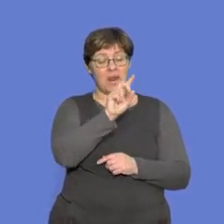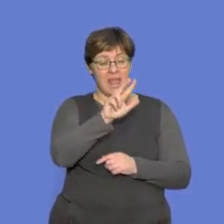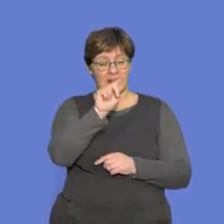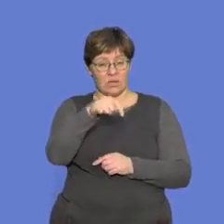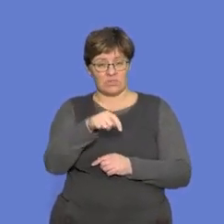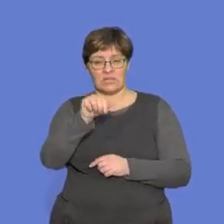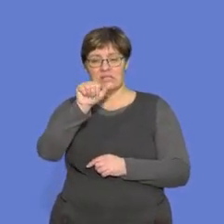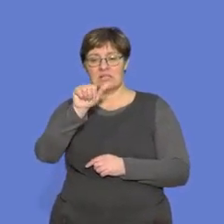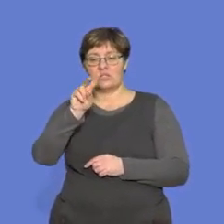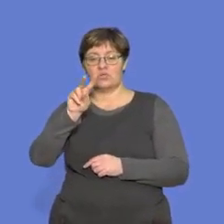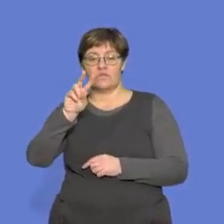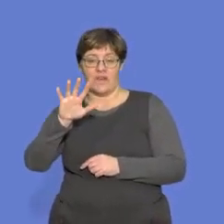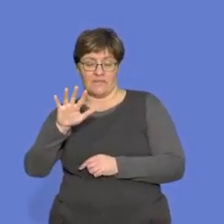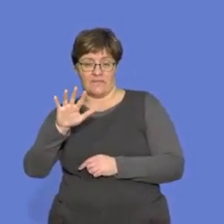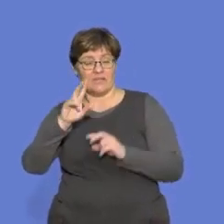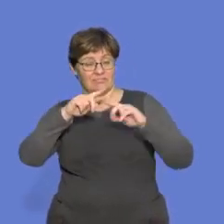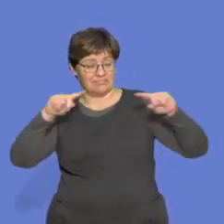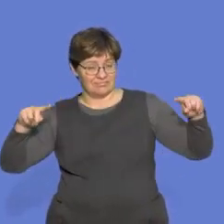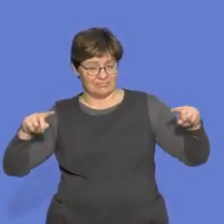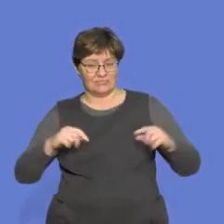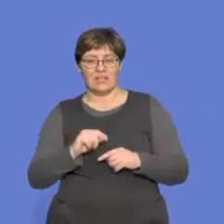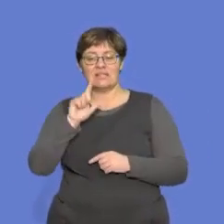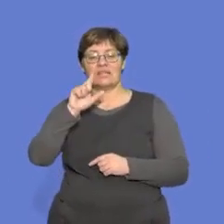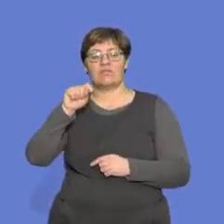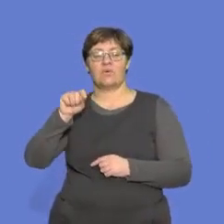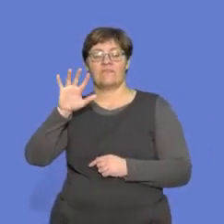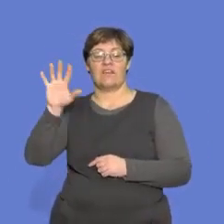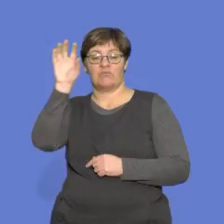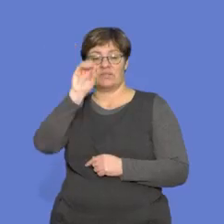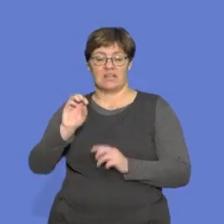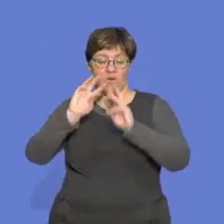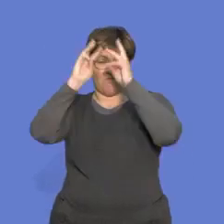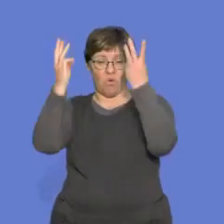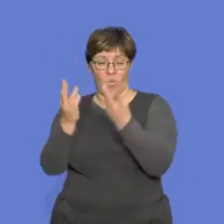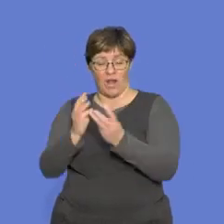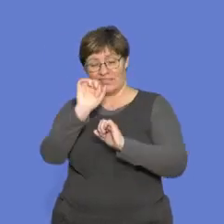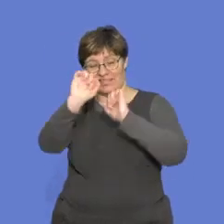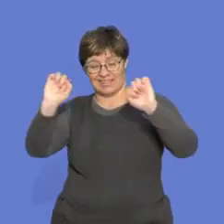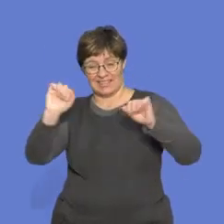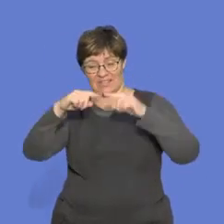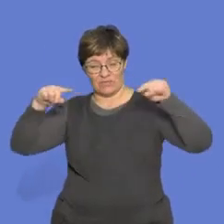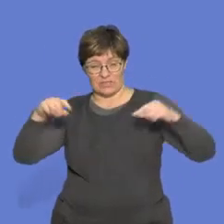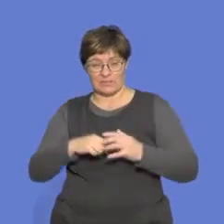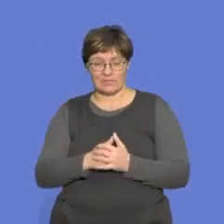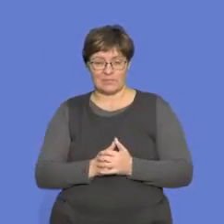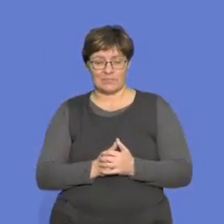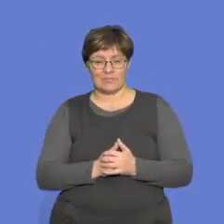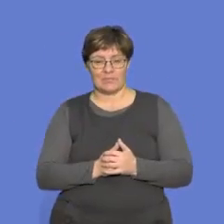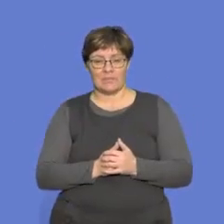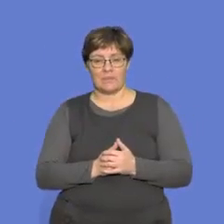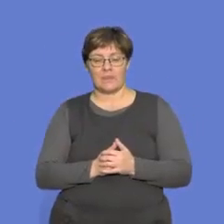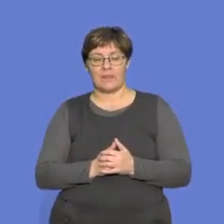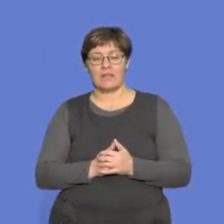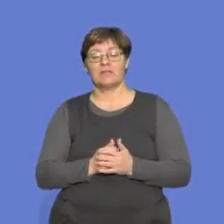Africa, and that's about 7.5% of the global number of species on Earth. And as we look at that, guys, it's important that we use